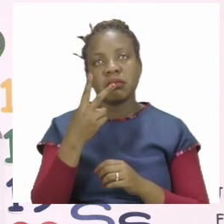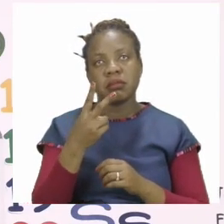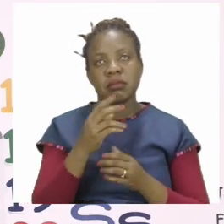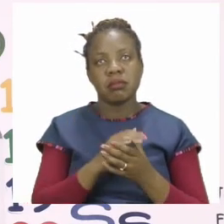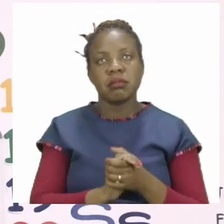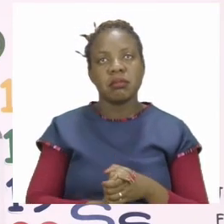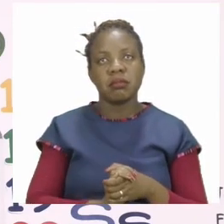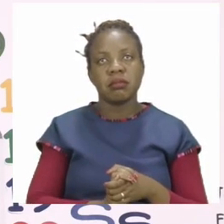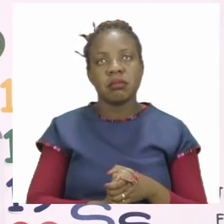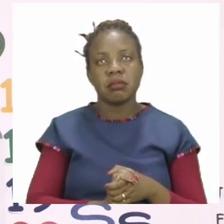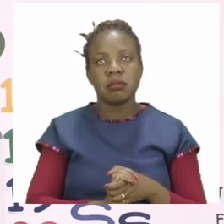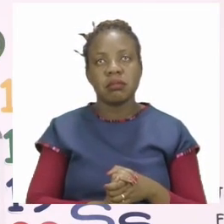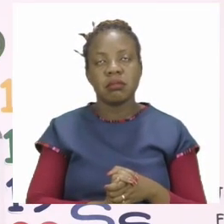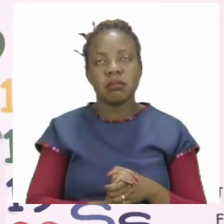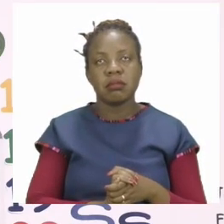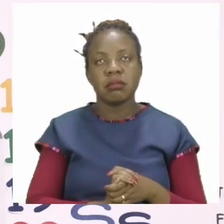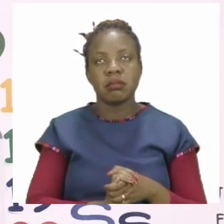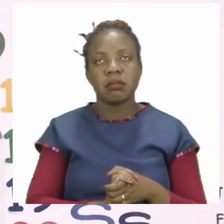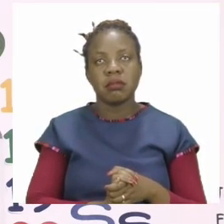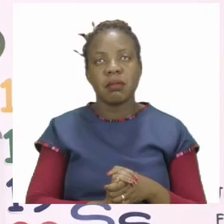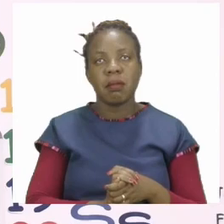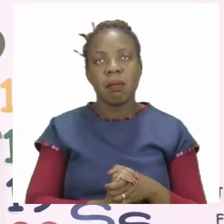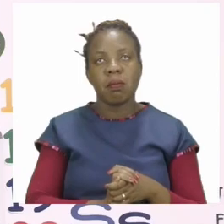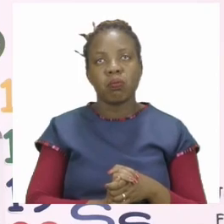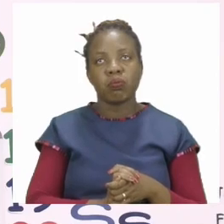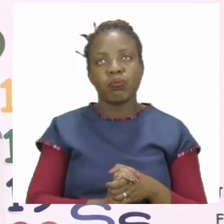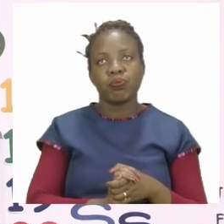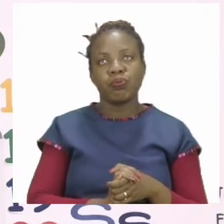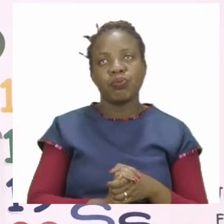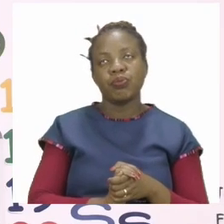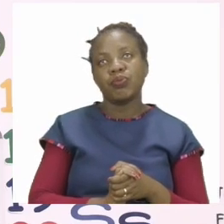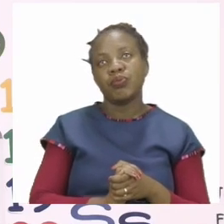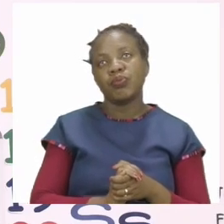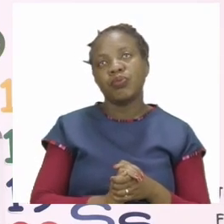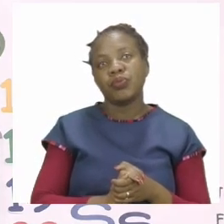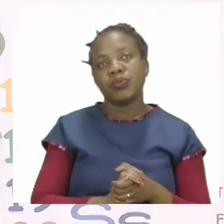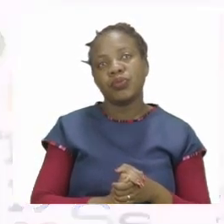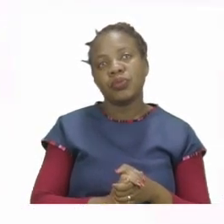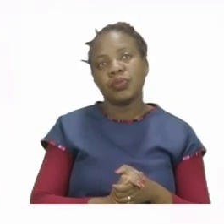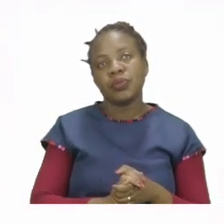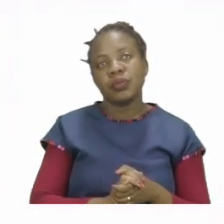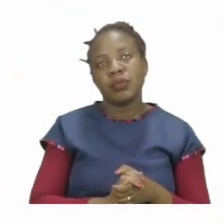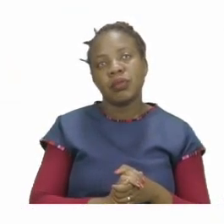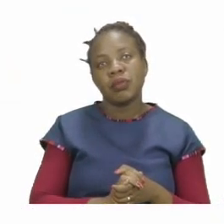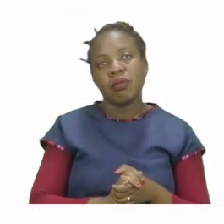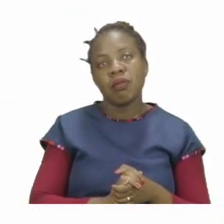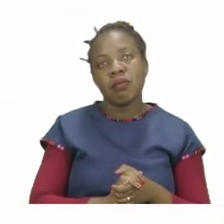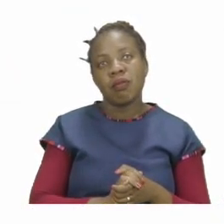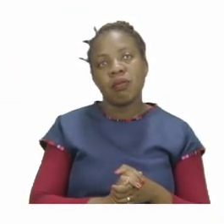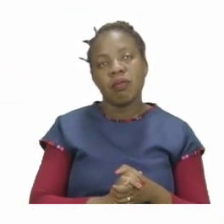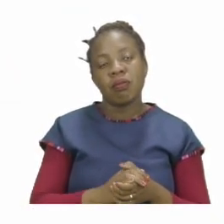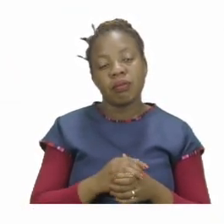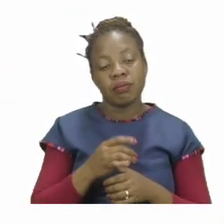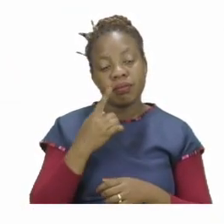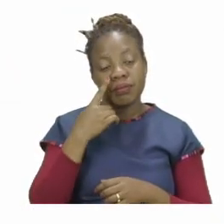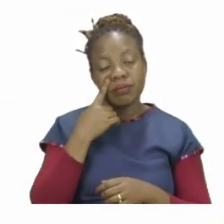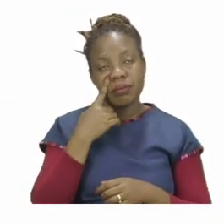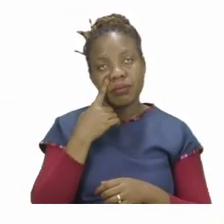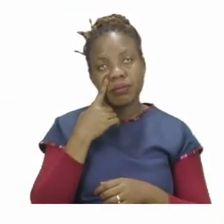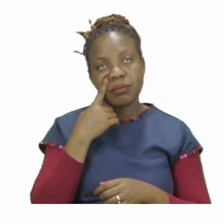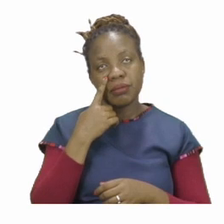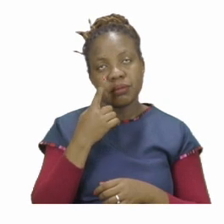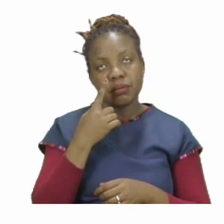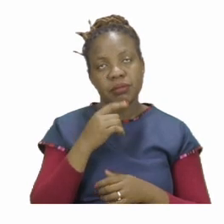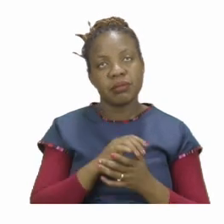for you on the board. Now for number 2, we have to look at the